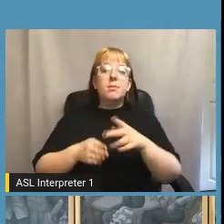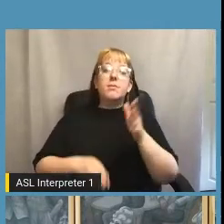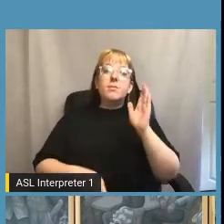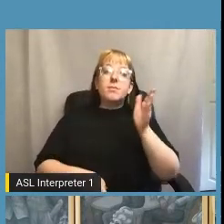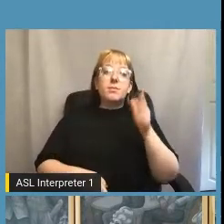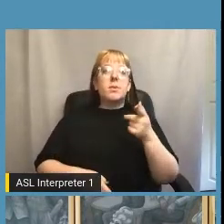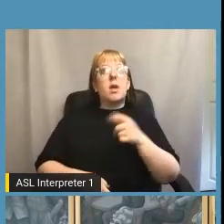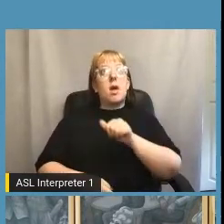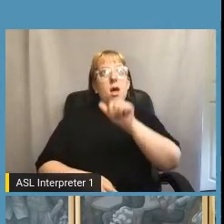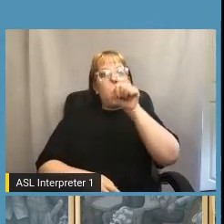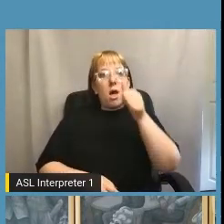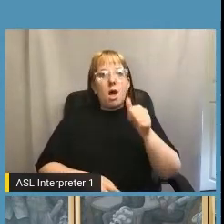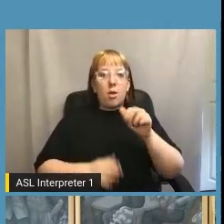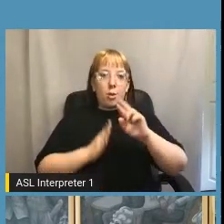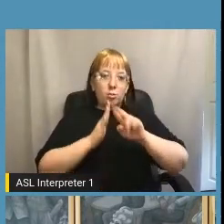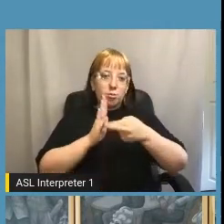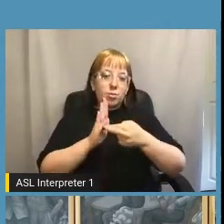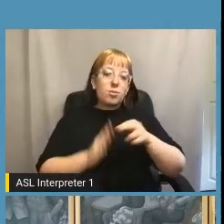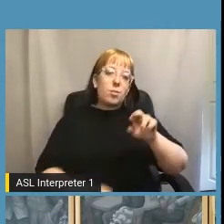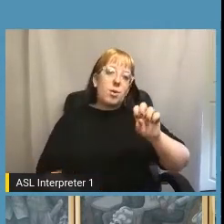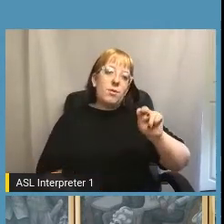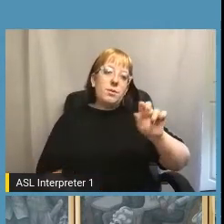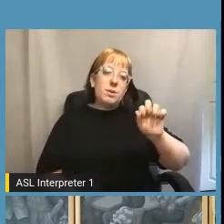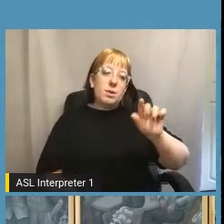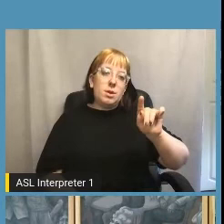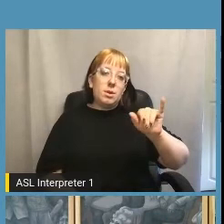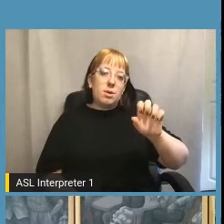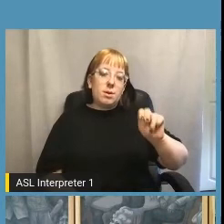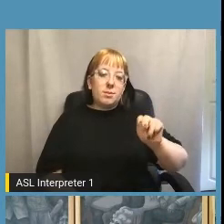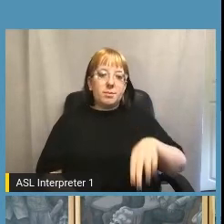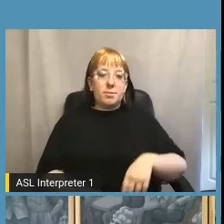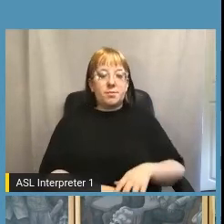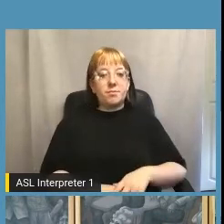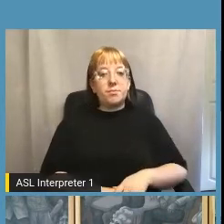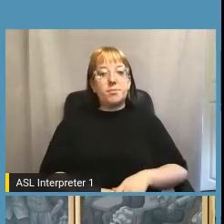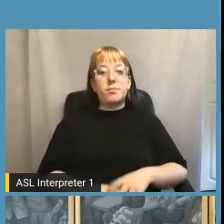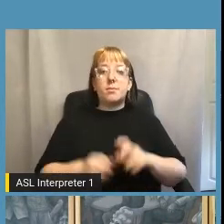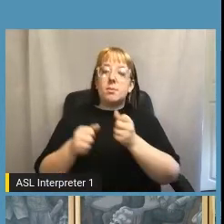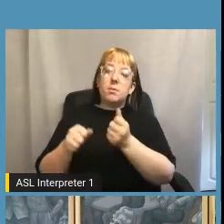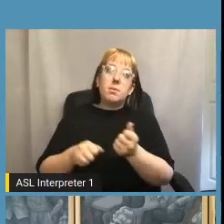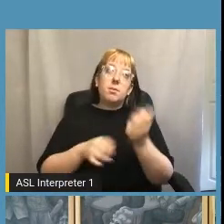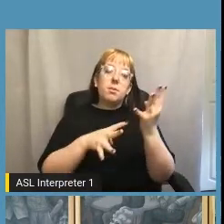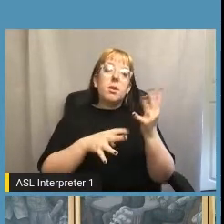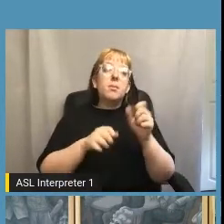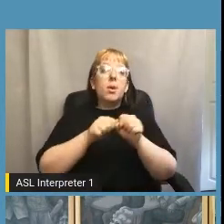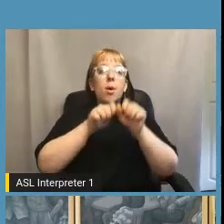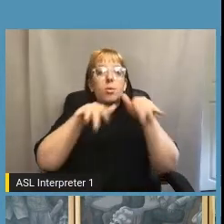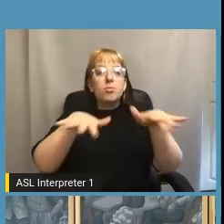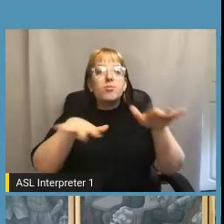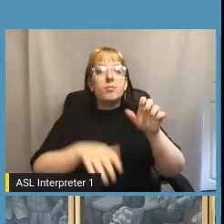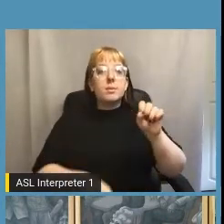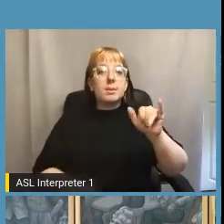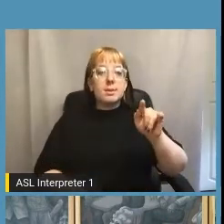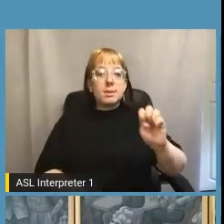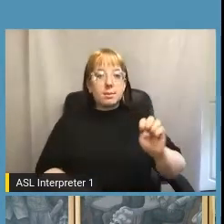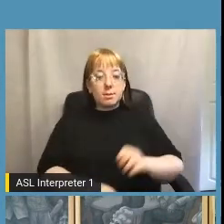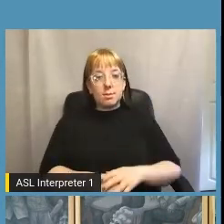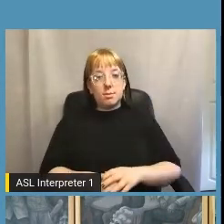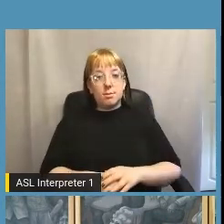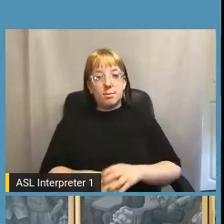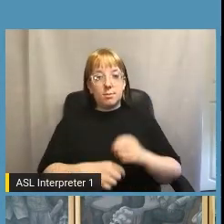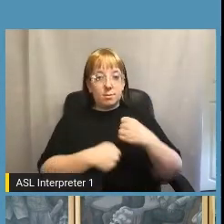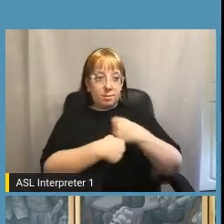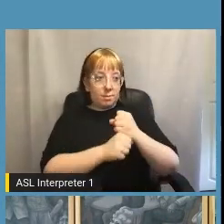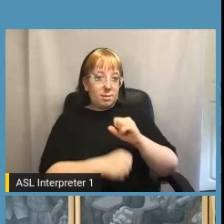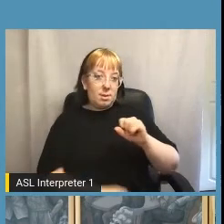editing to produce a smoother final project, adding in music and transitions. Then we upload it for our distribution site. We create the website landing